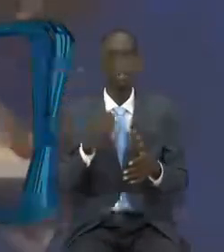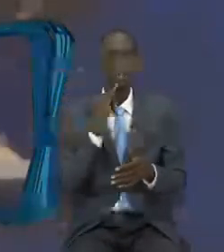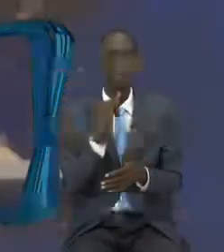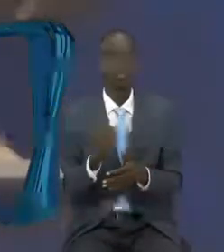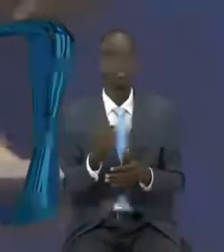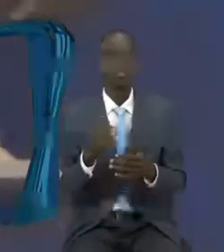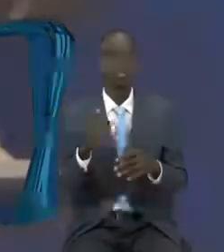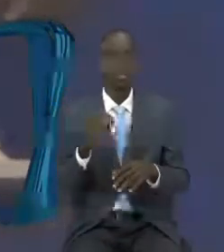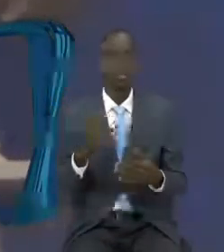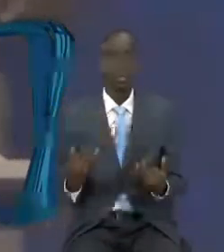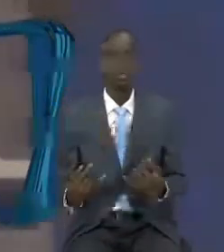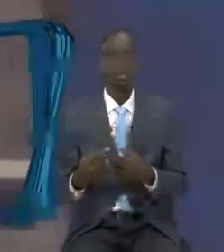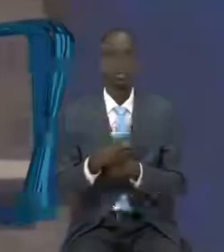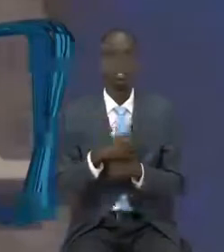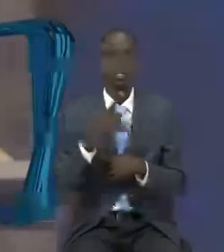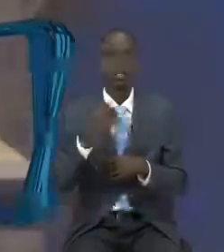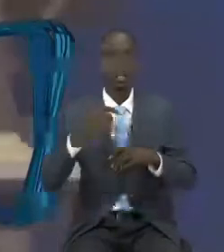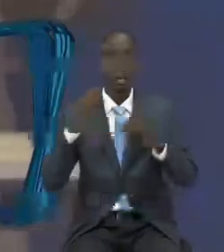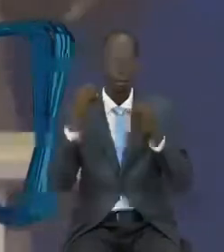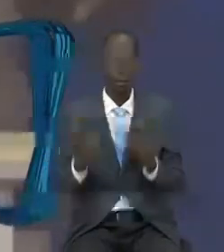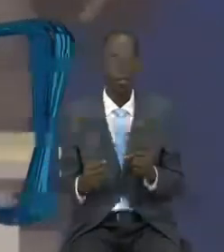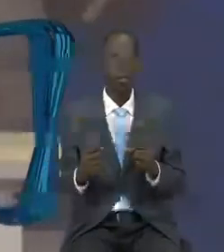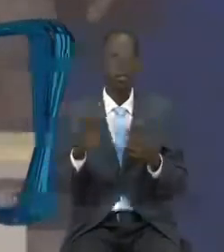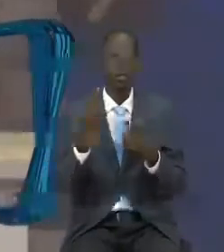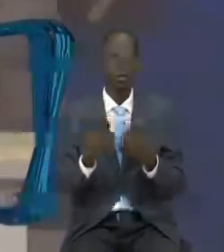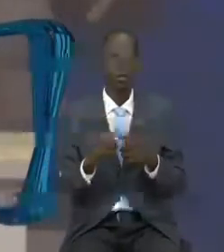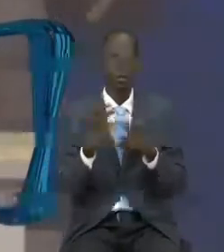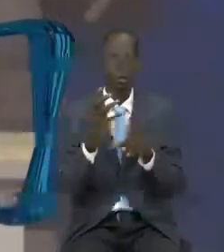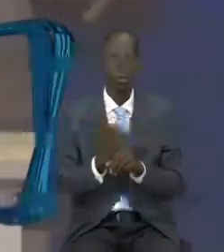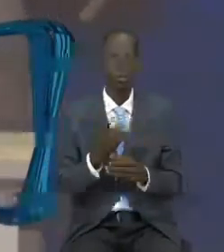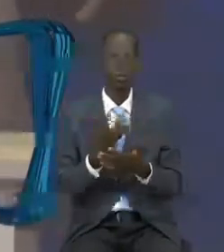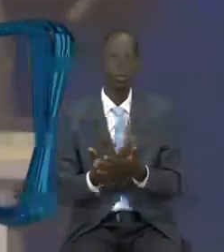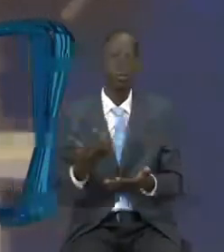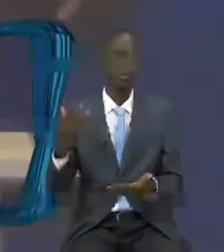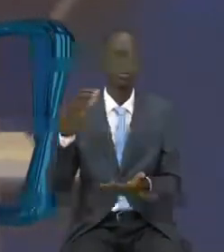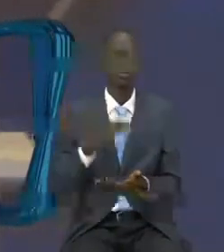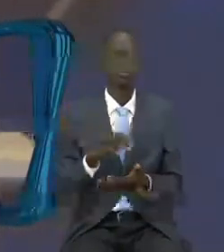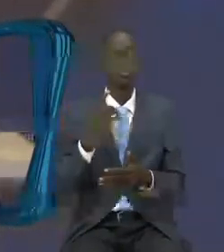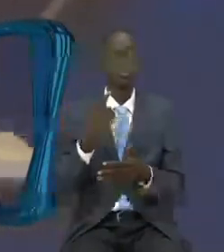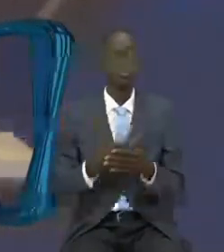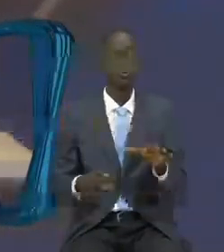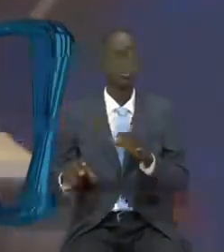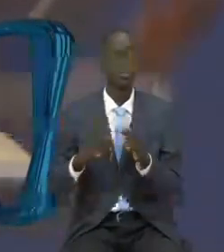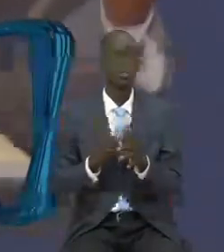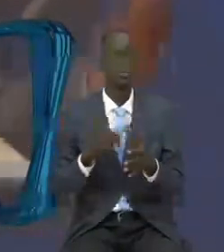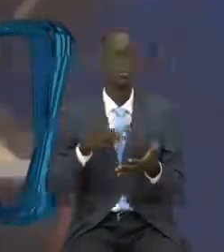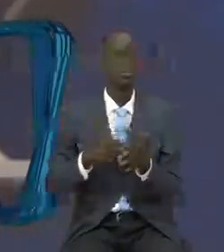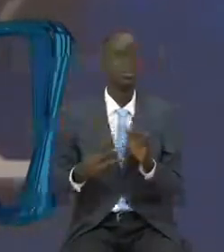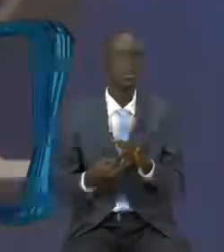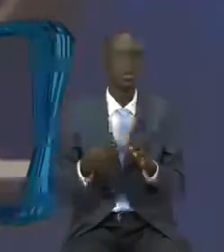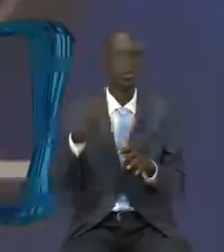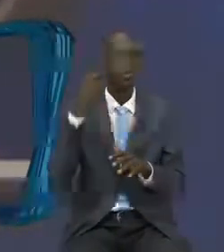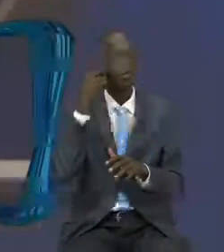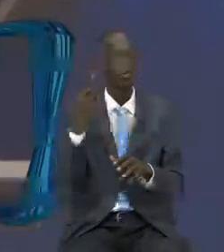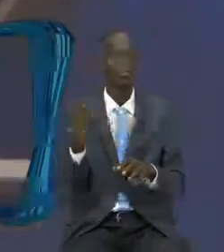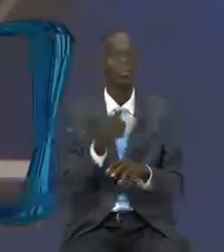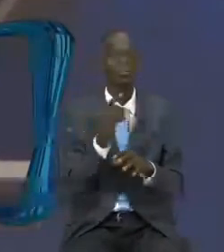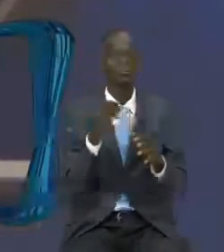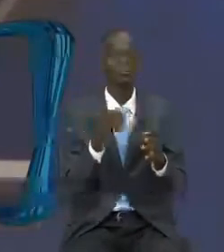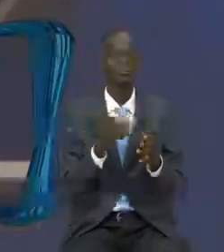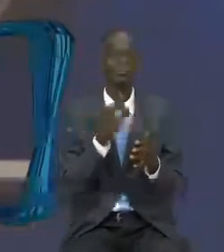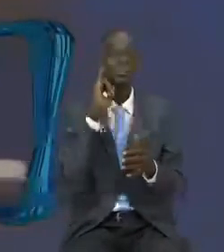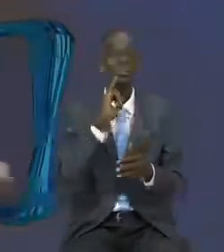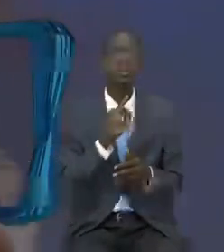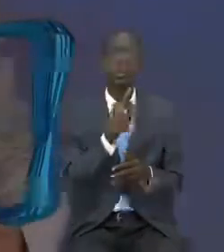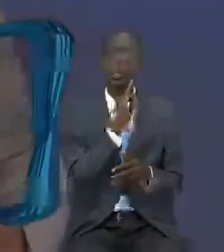day. The power to get wealth. What does that mean for them?